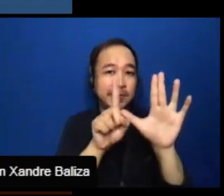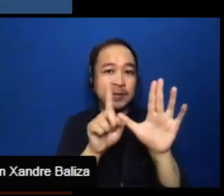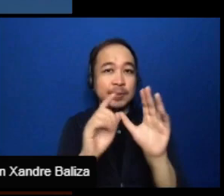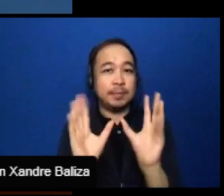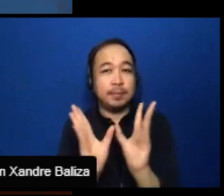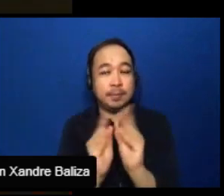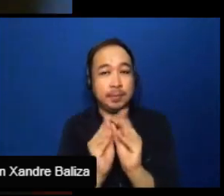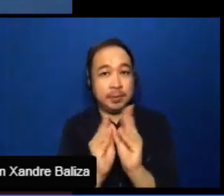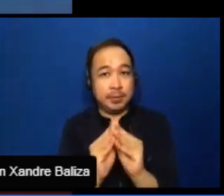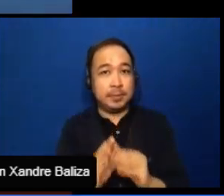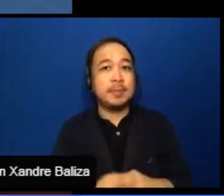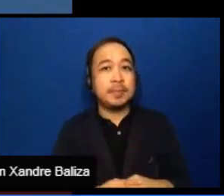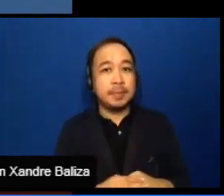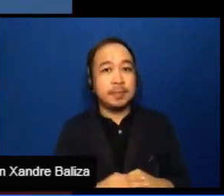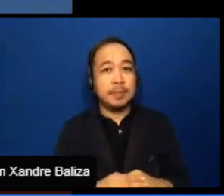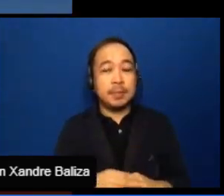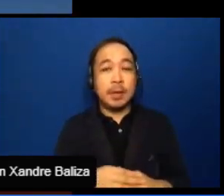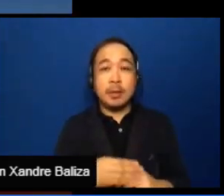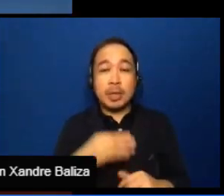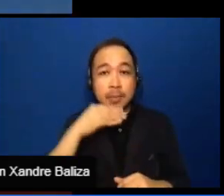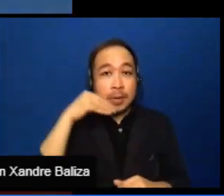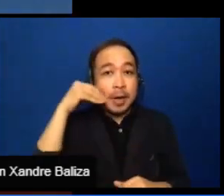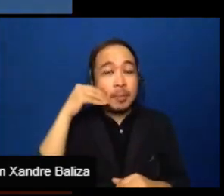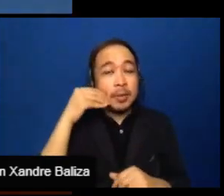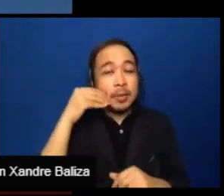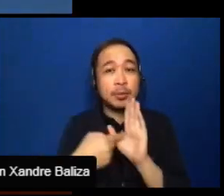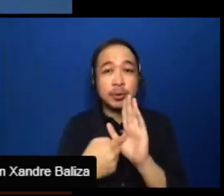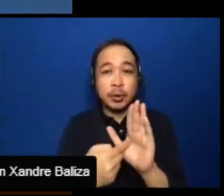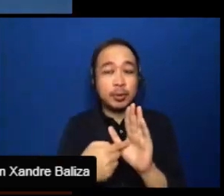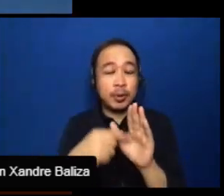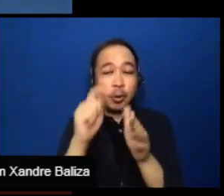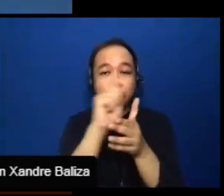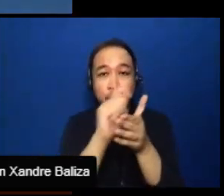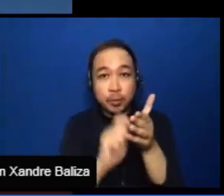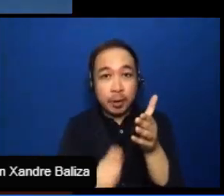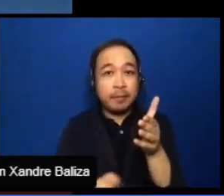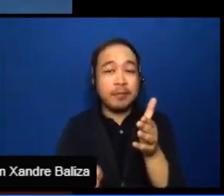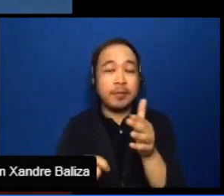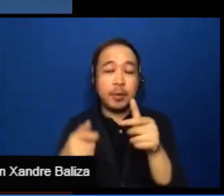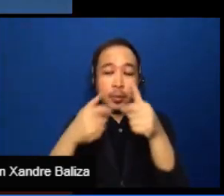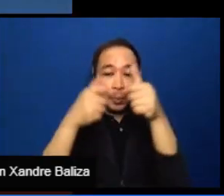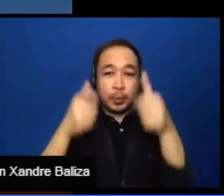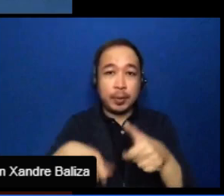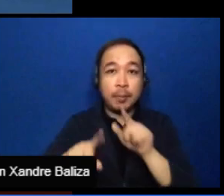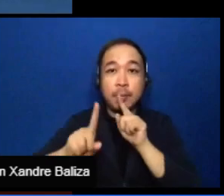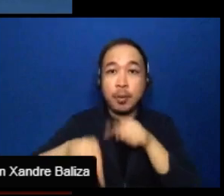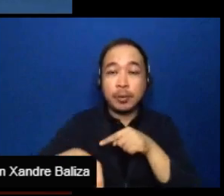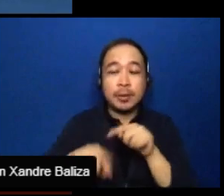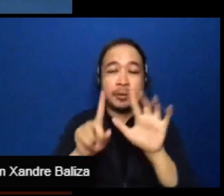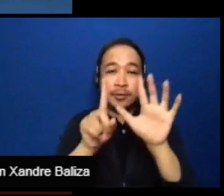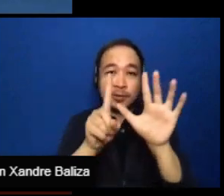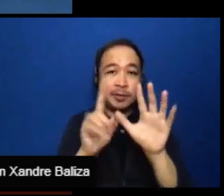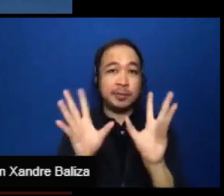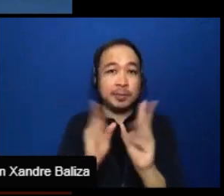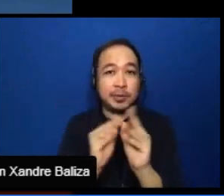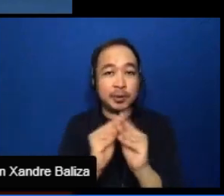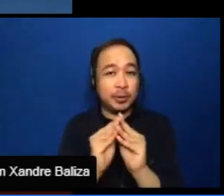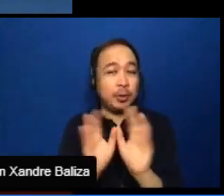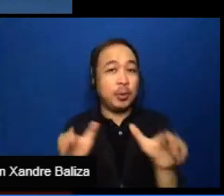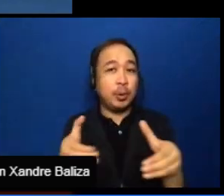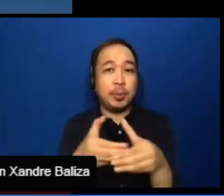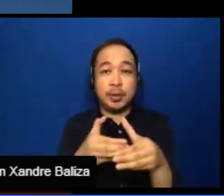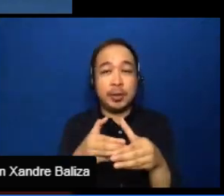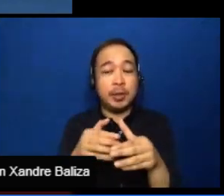the pleasure to present to you the draft report of the 6th session of the Committee on Social